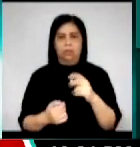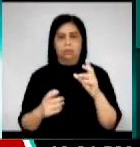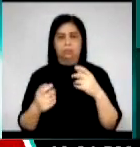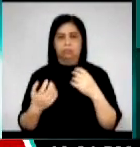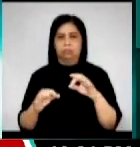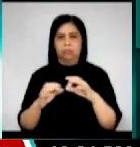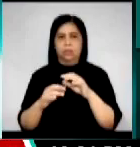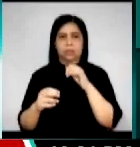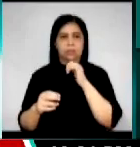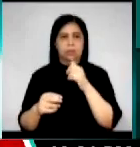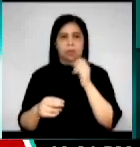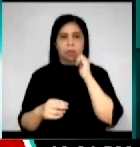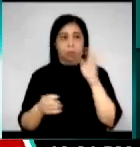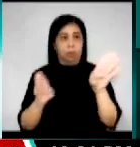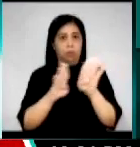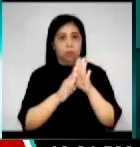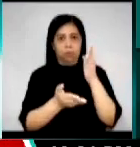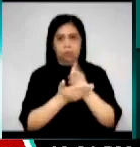invoked